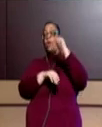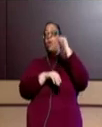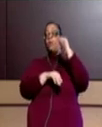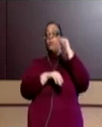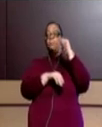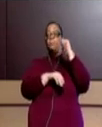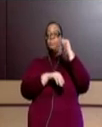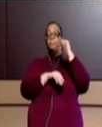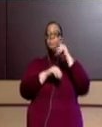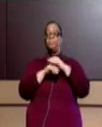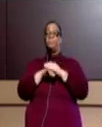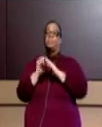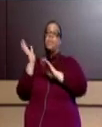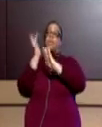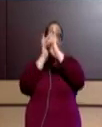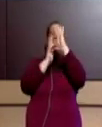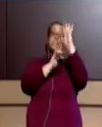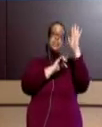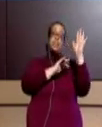Greater name,